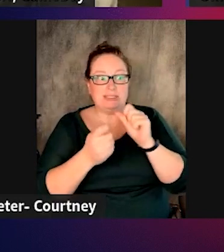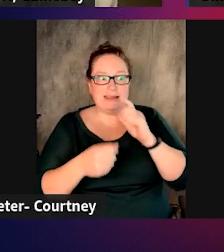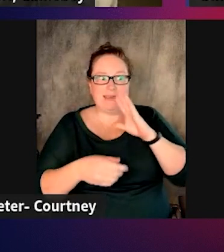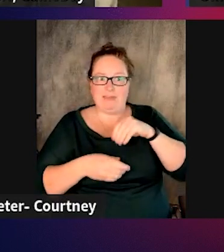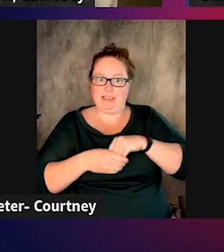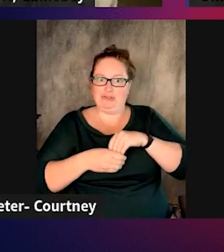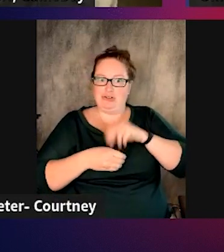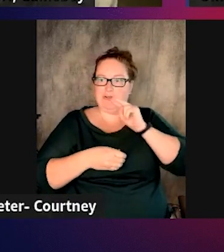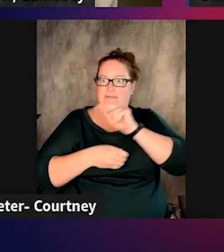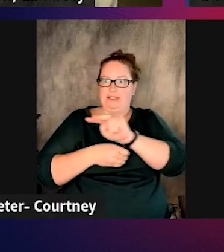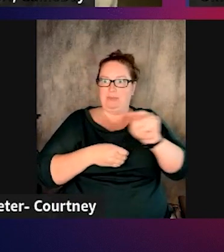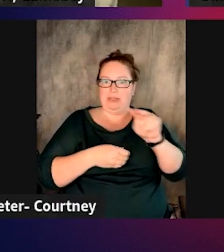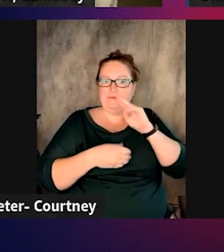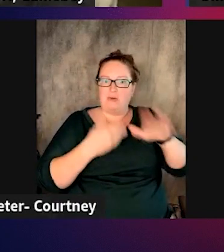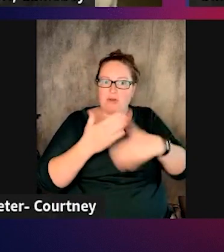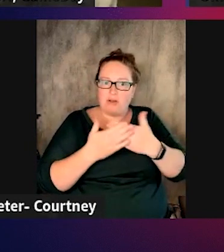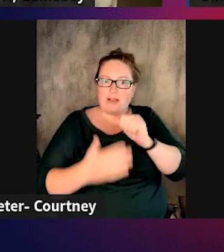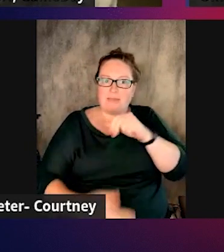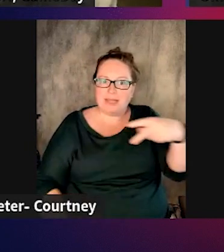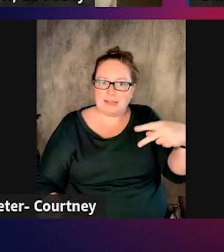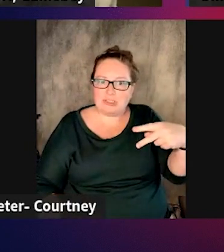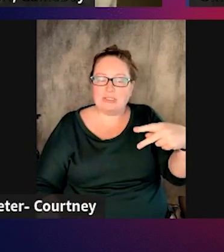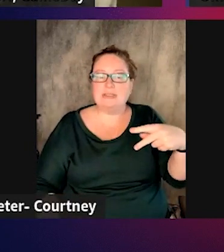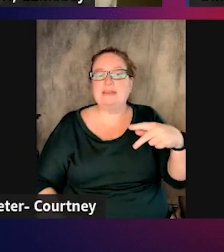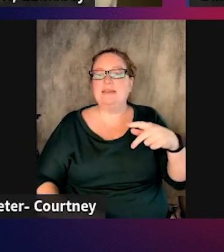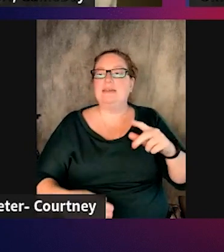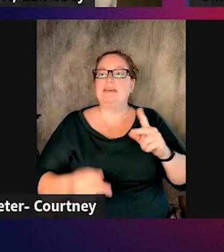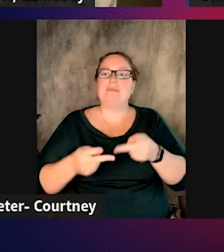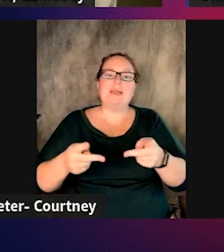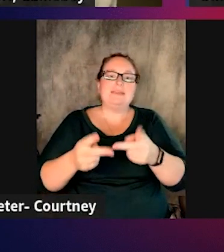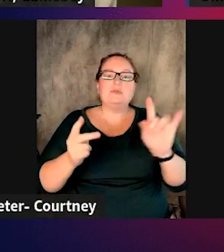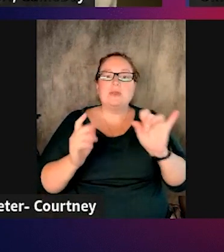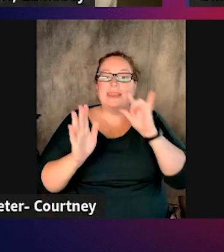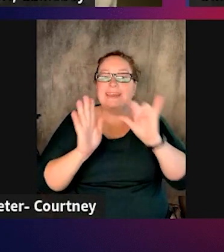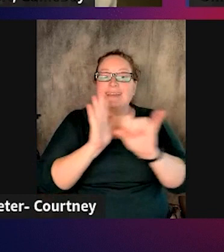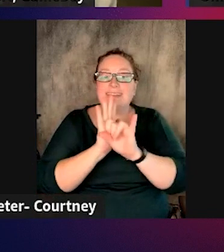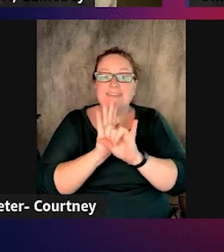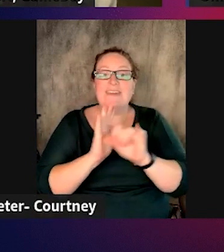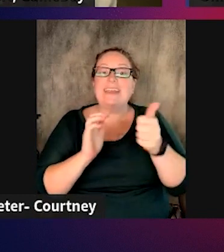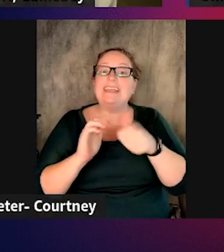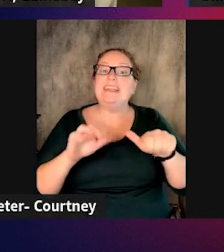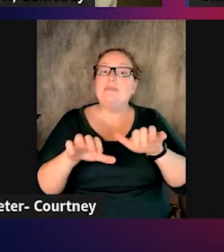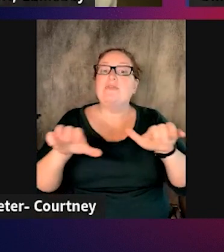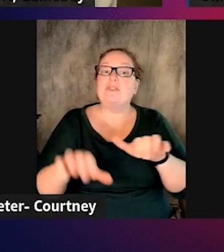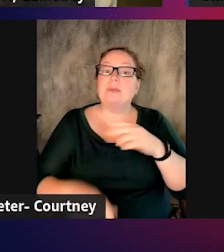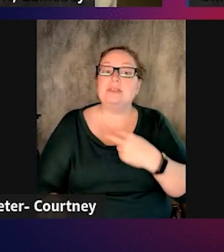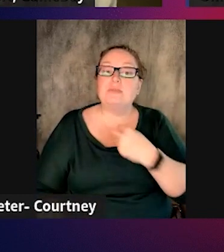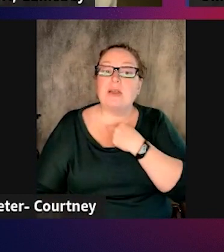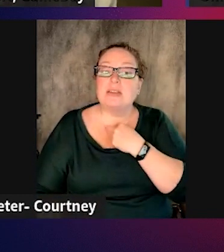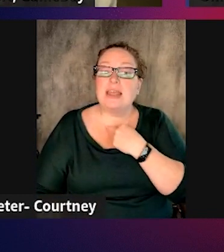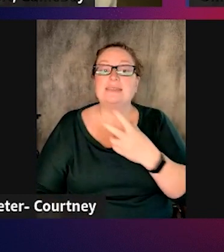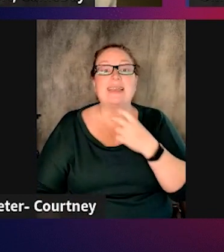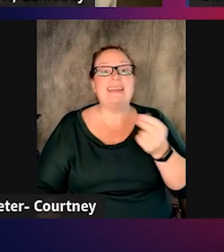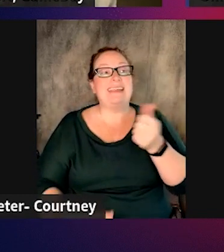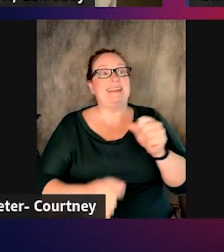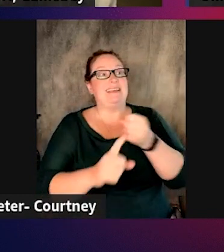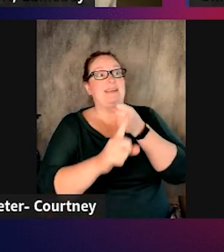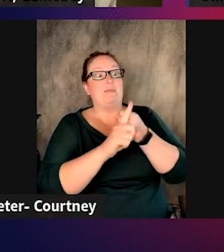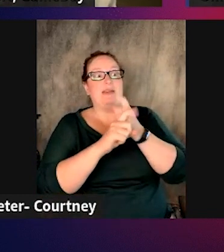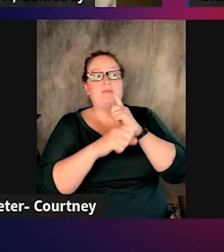their applications, such that they can identify any performance bottlenecks and the impacted users easily, or they